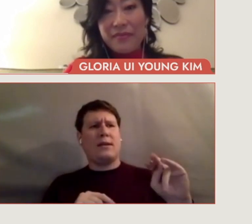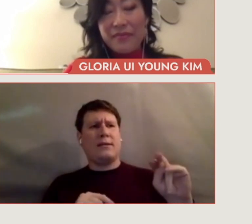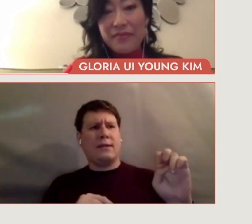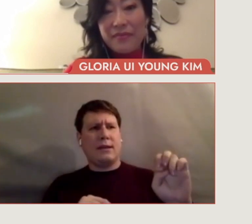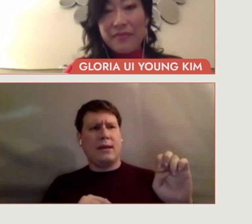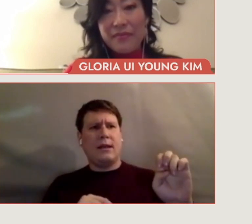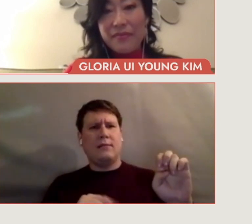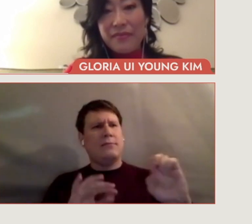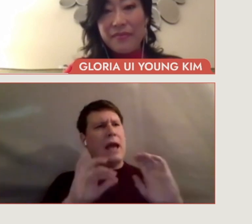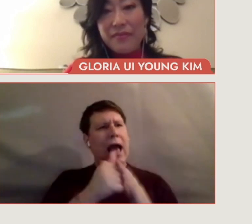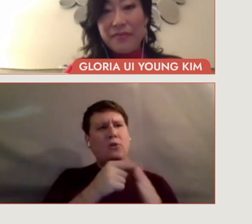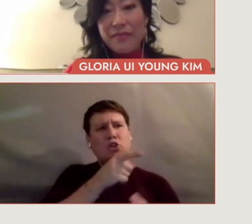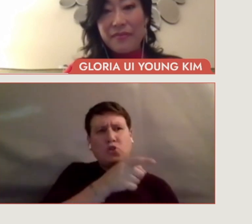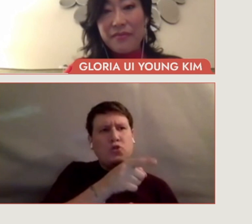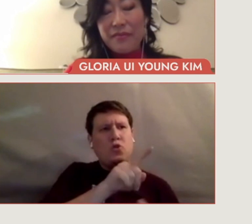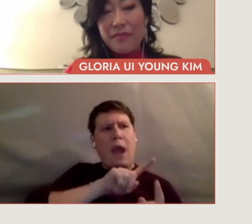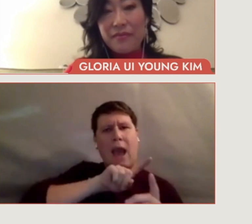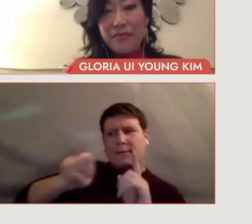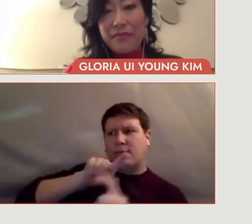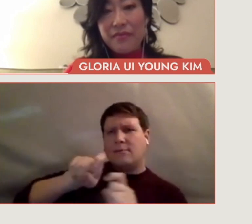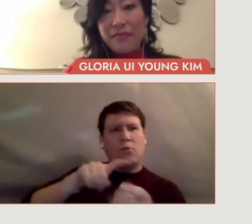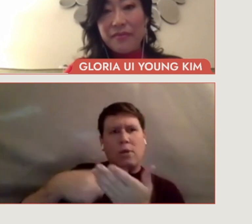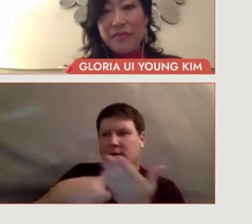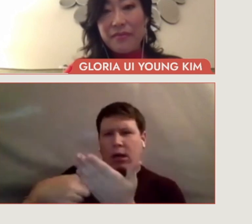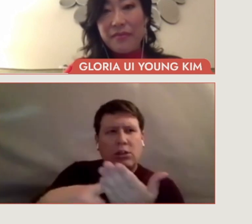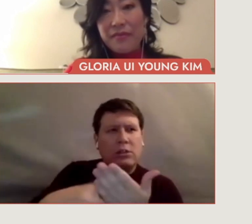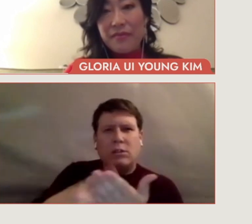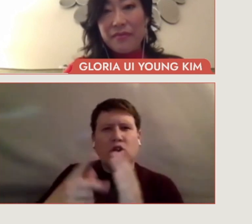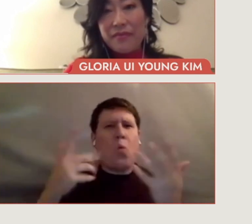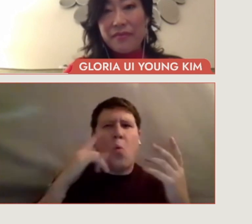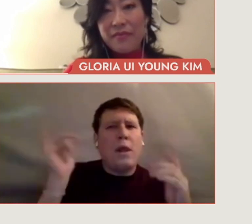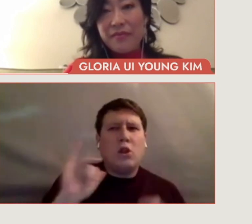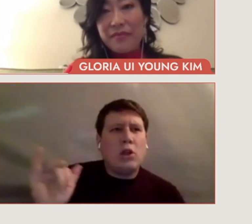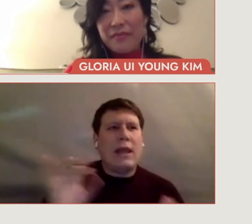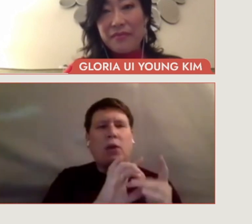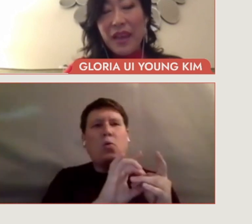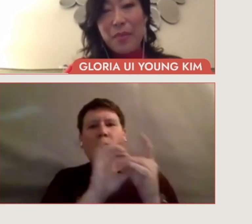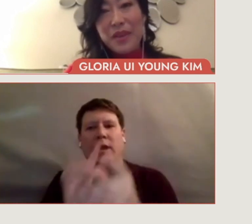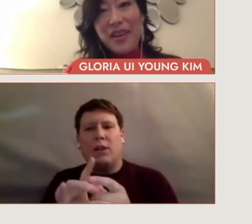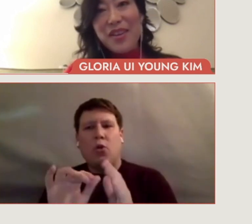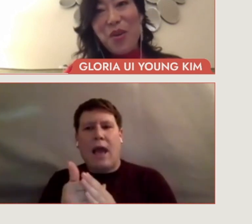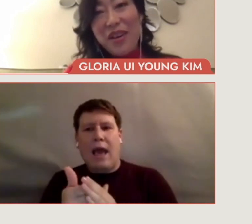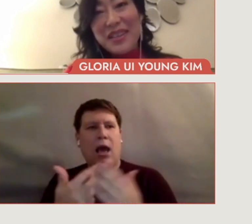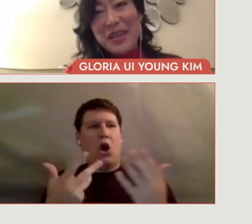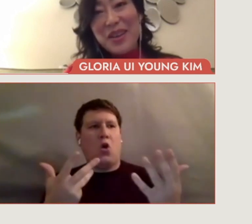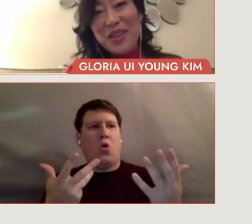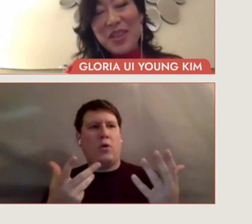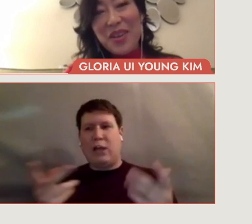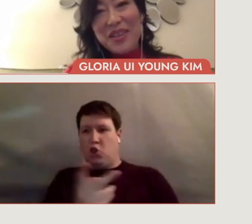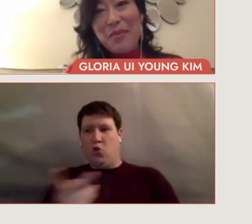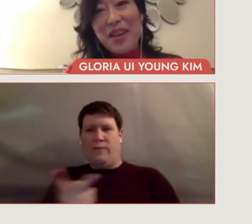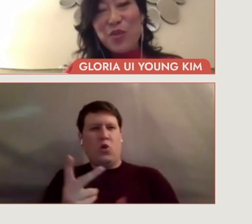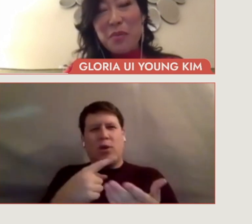Or was it just very narrow? Okay, like these things, we're going to do these things in this scene, you know? Eps, I, you know, honestly, it's such